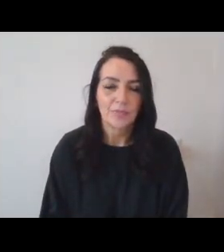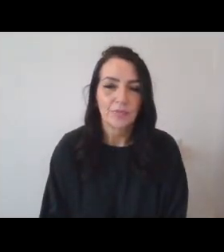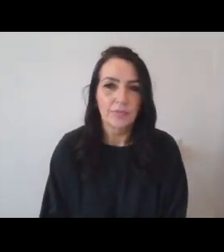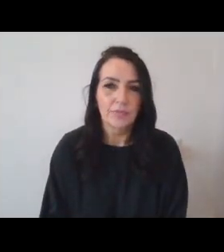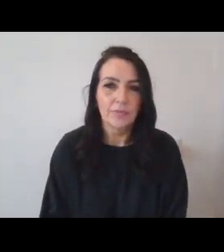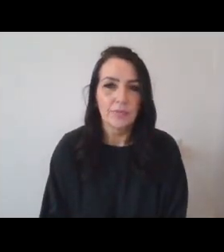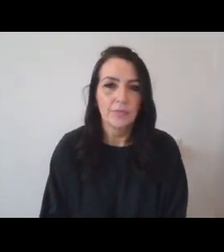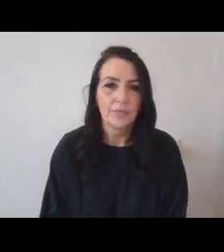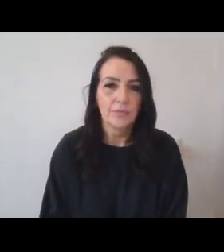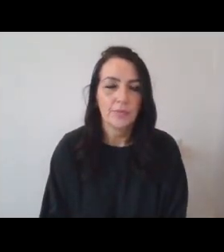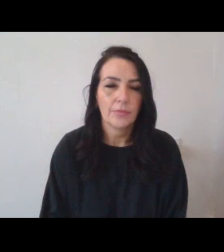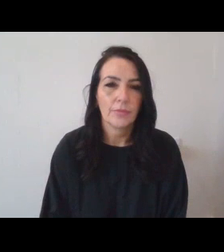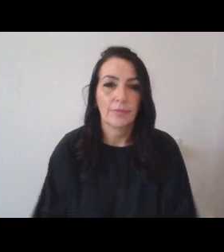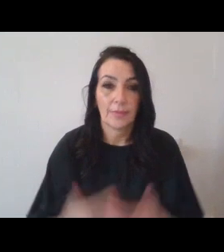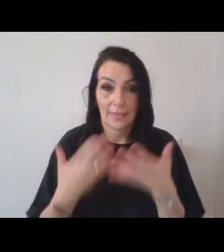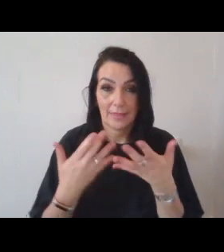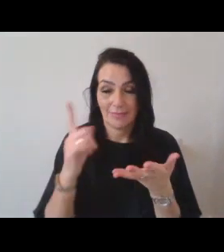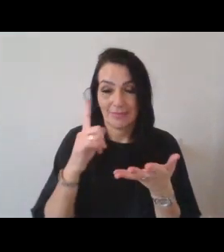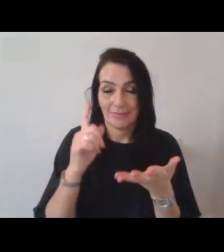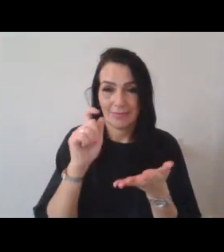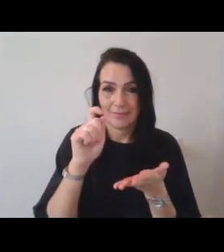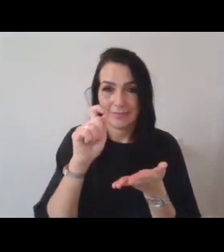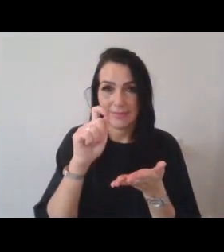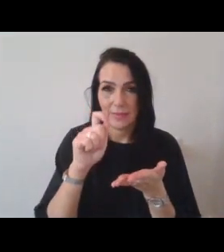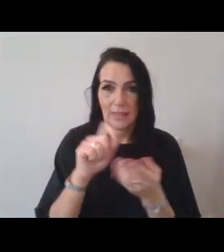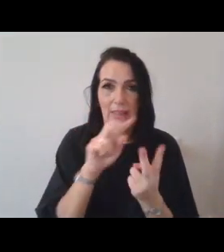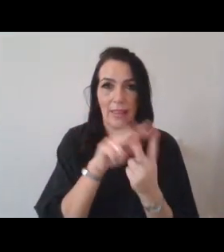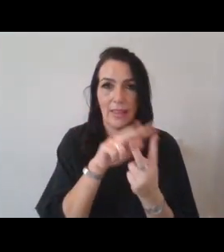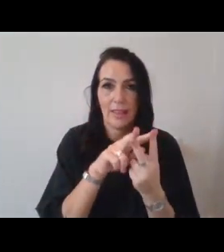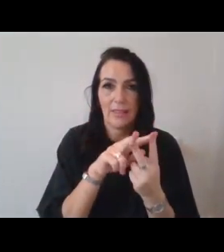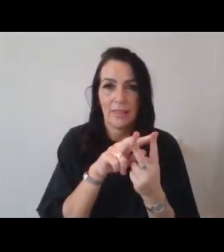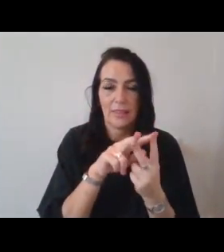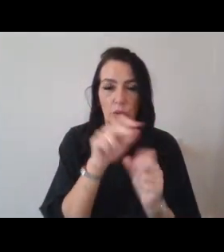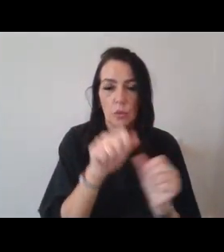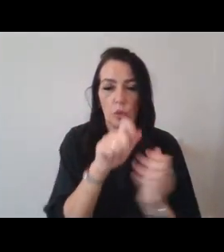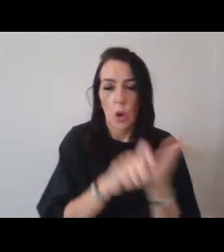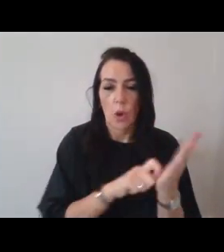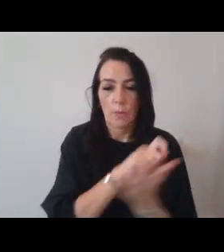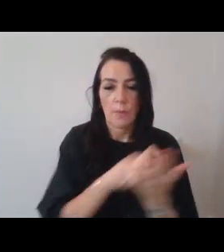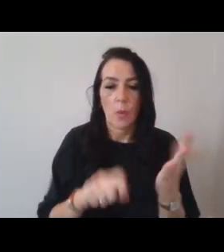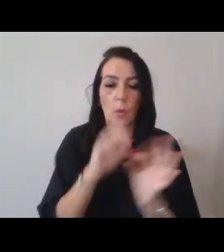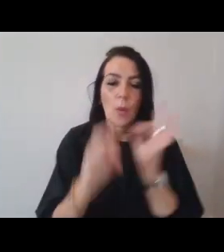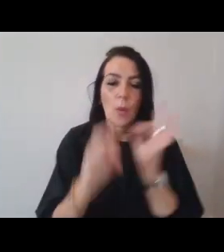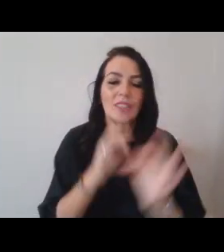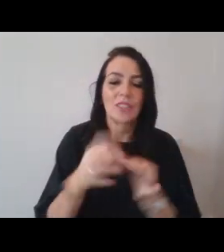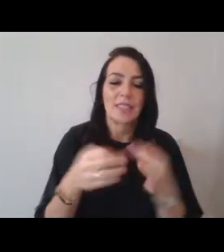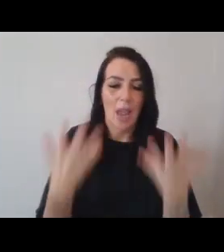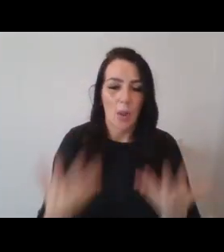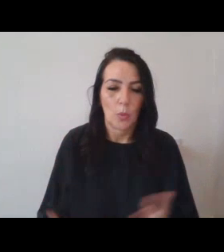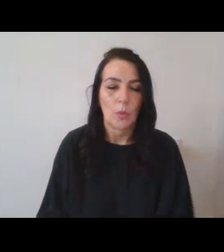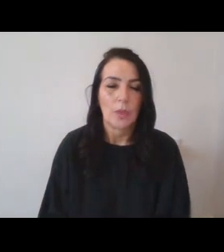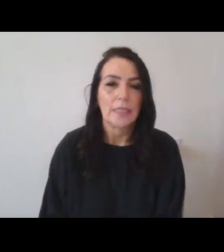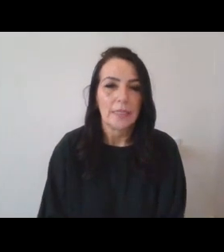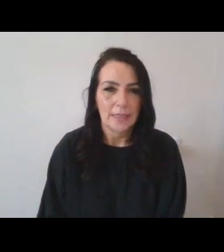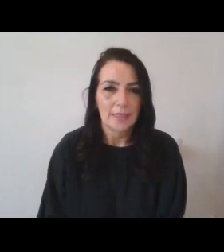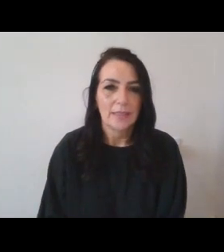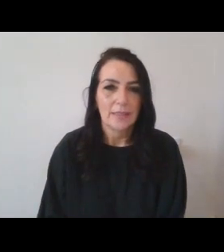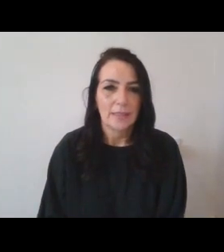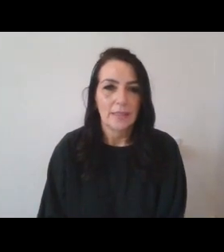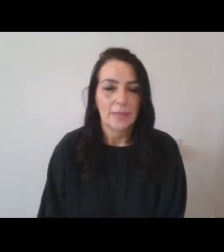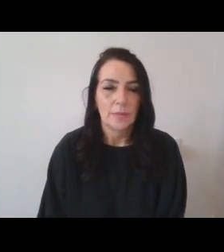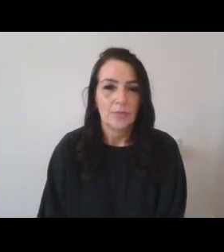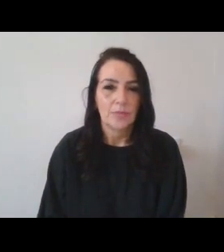Next, we will share the 2 short poll questions that we mentioned at